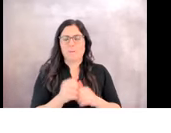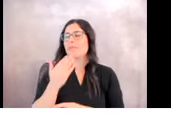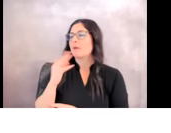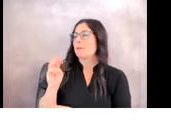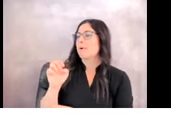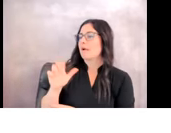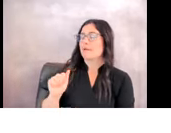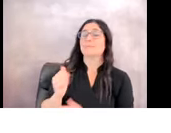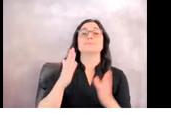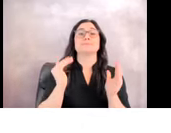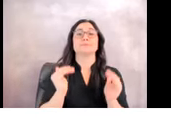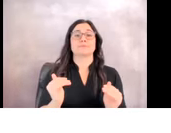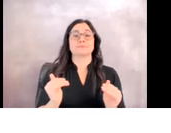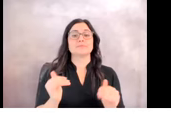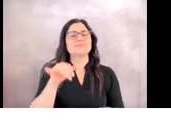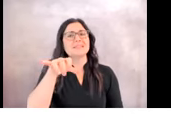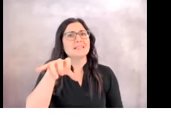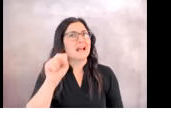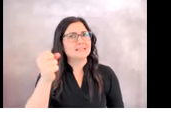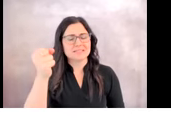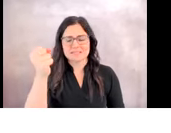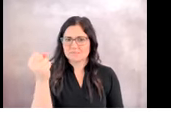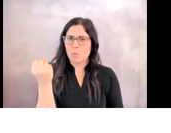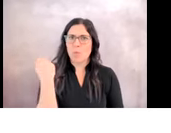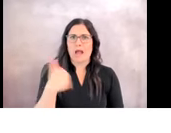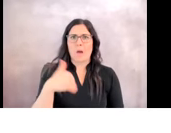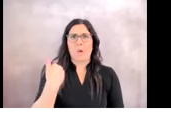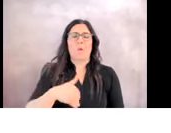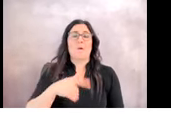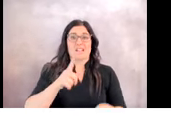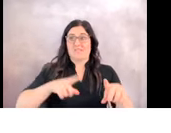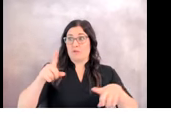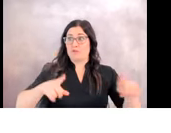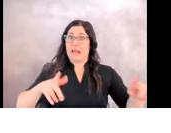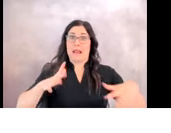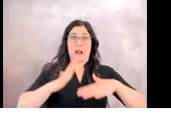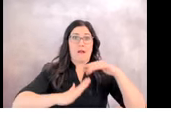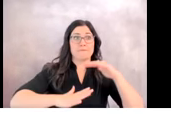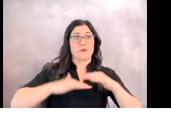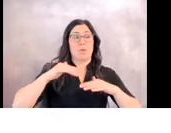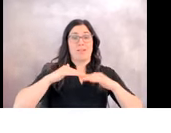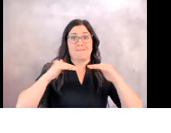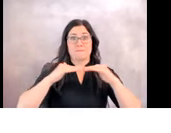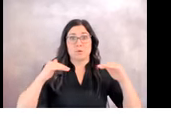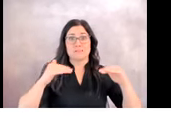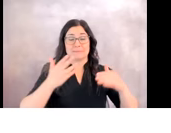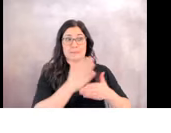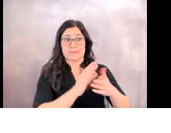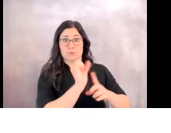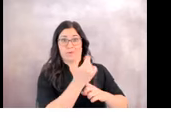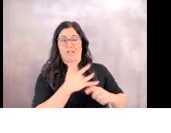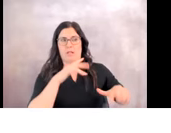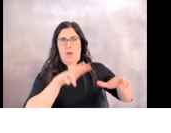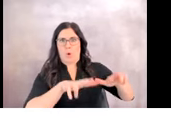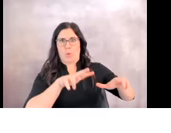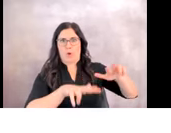Yes. I know everybody has varying levels of comfort in addressing awkward behavior that may be a result